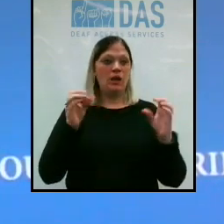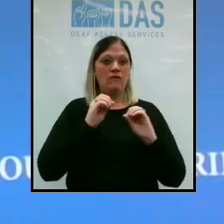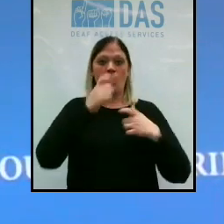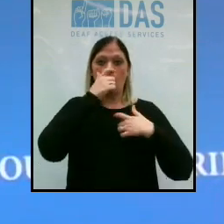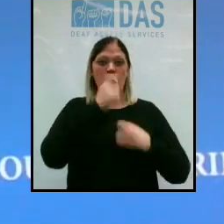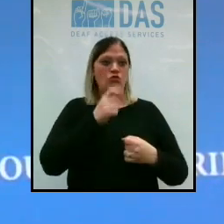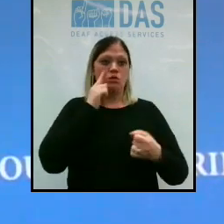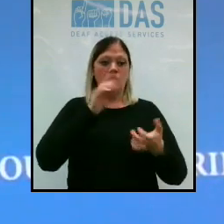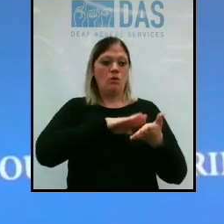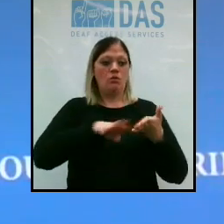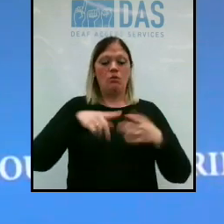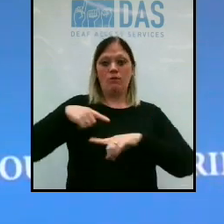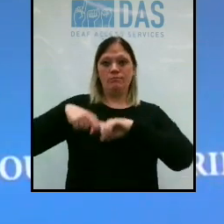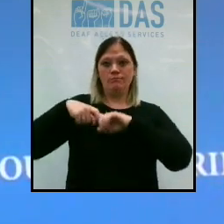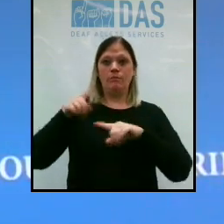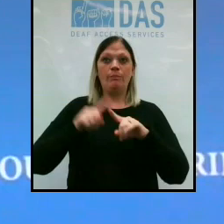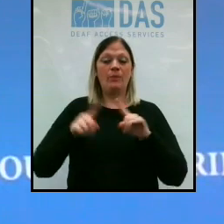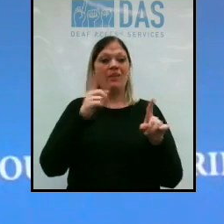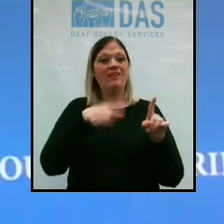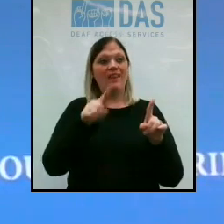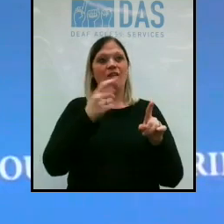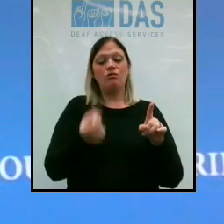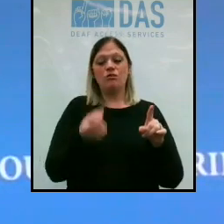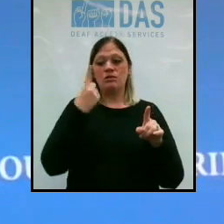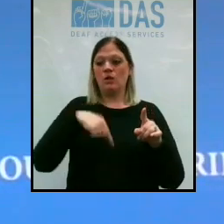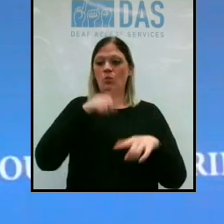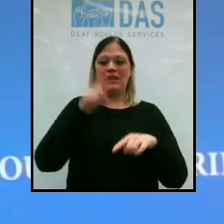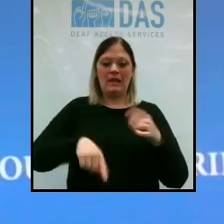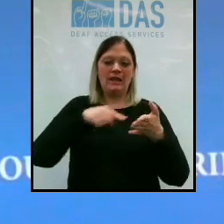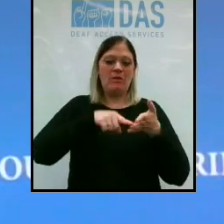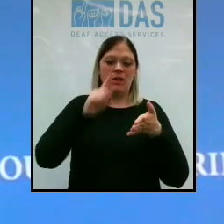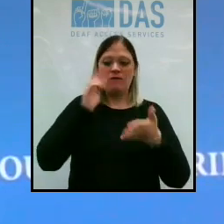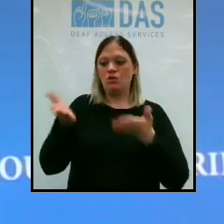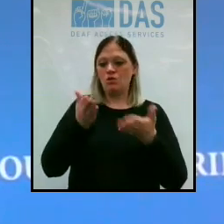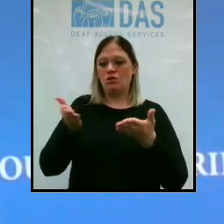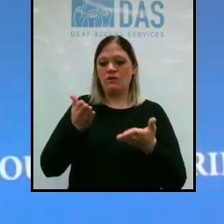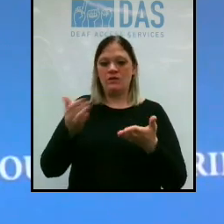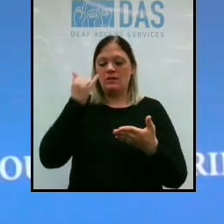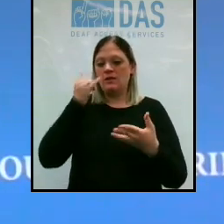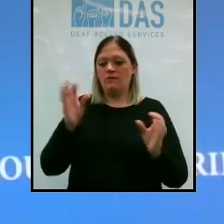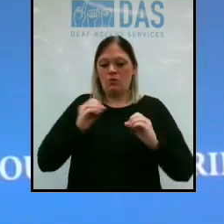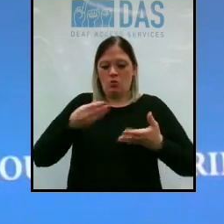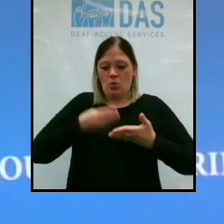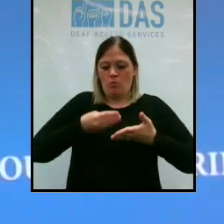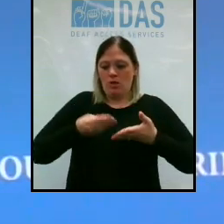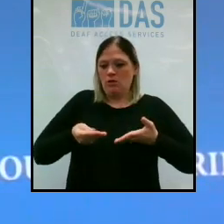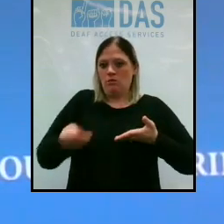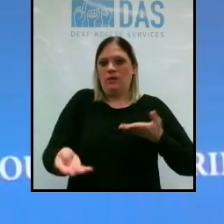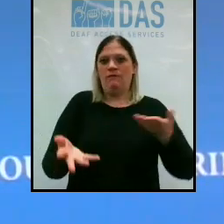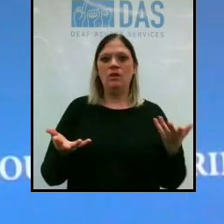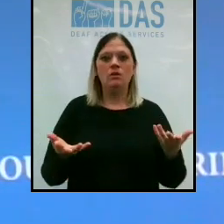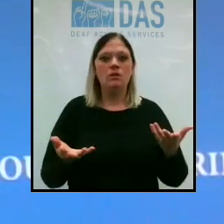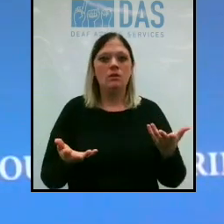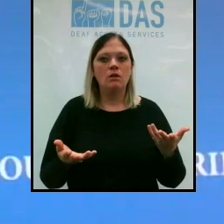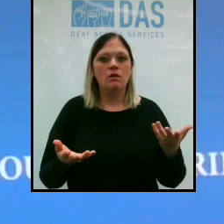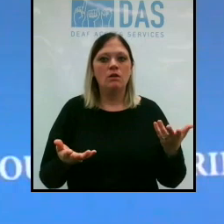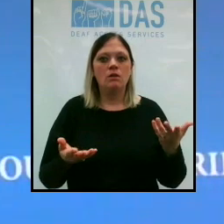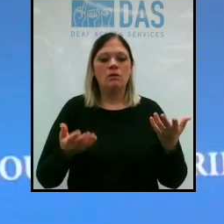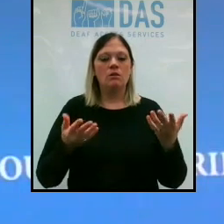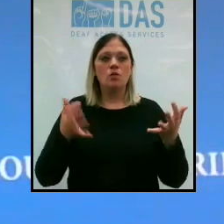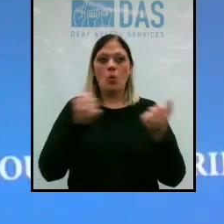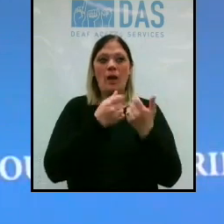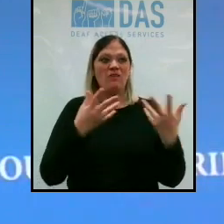layoffs or furloughs, but they also understand that we cannot pay for services that we don't have money for. So while everything's on the